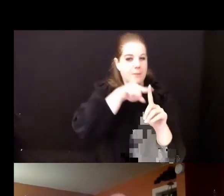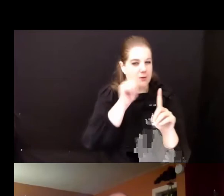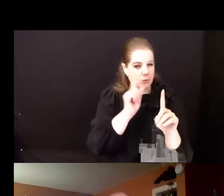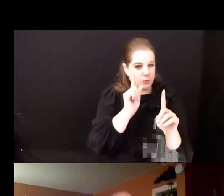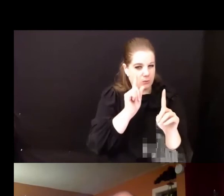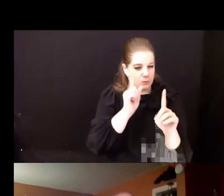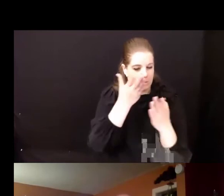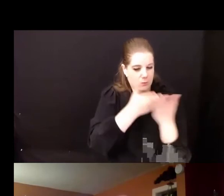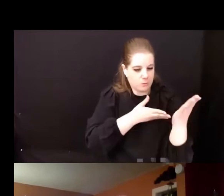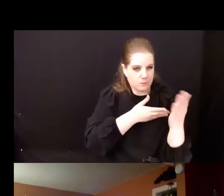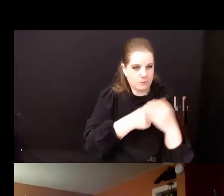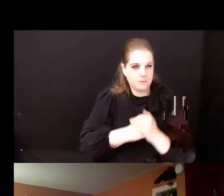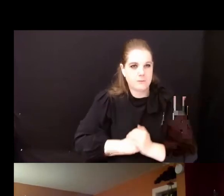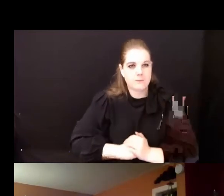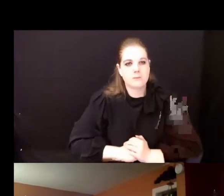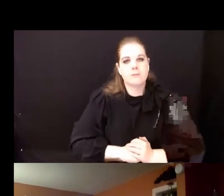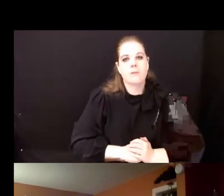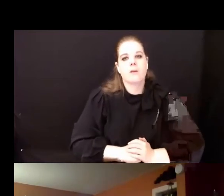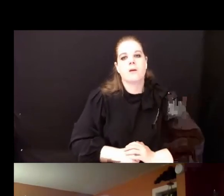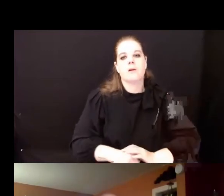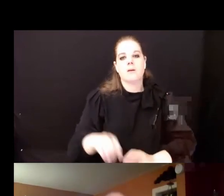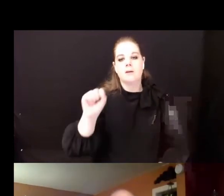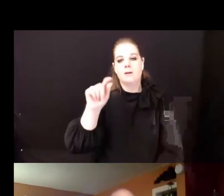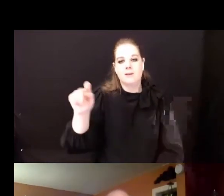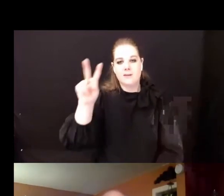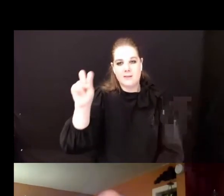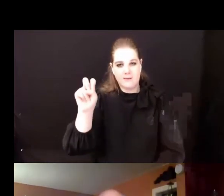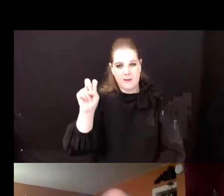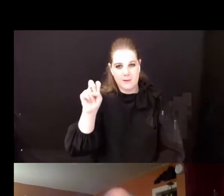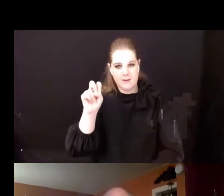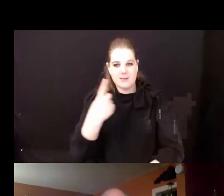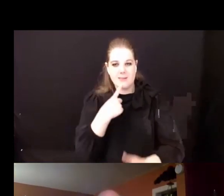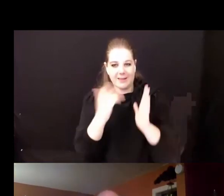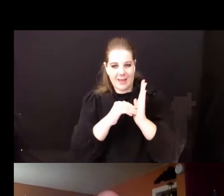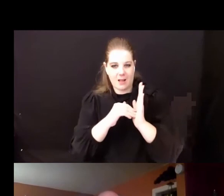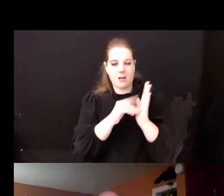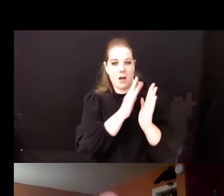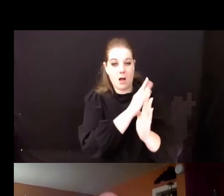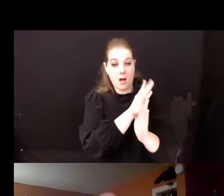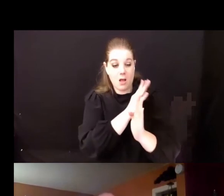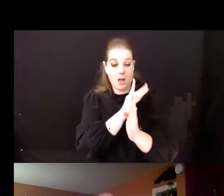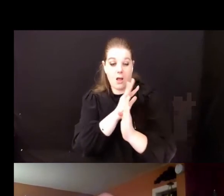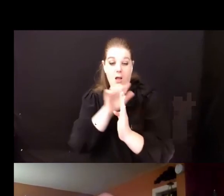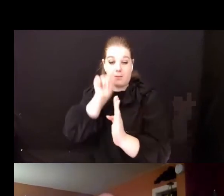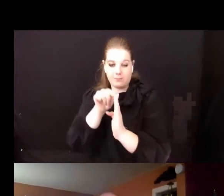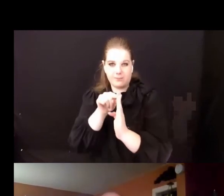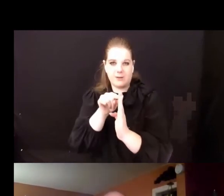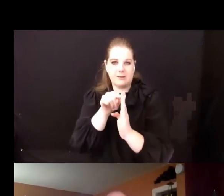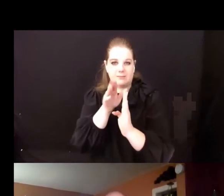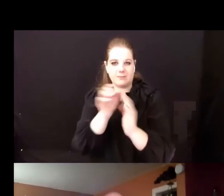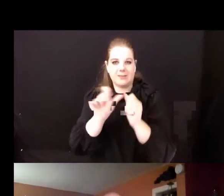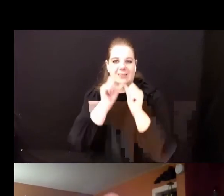back to when Steve, I'm going to repeat this part for you. We've been doing great right up till this point, okay?